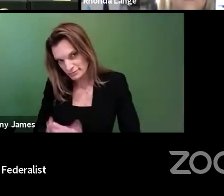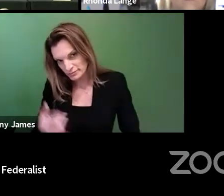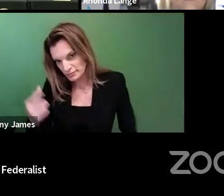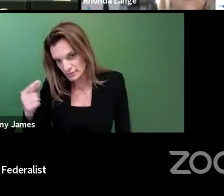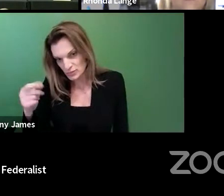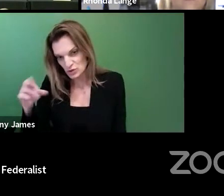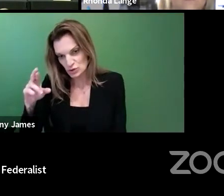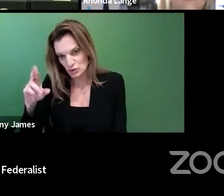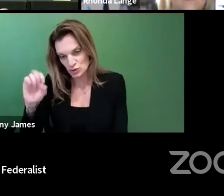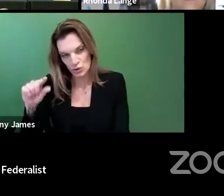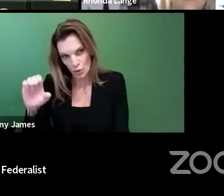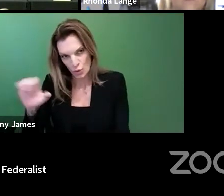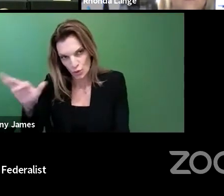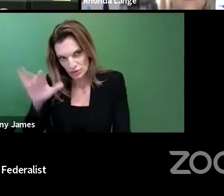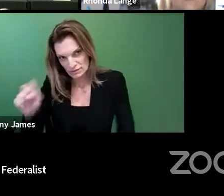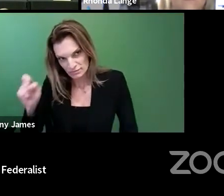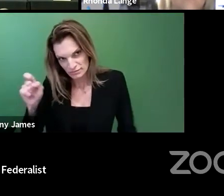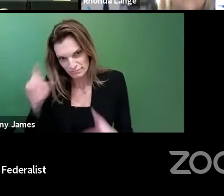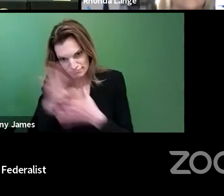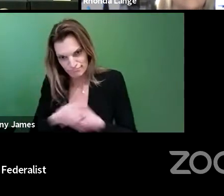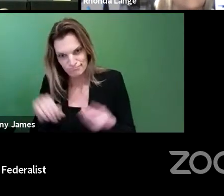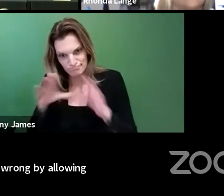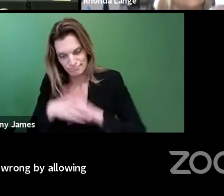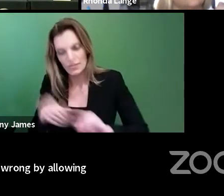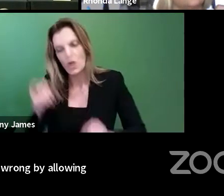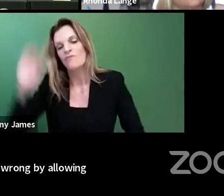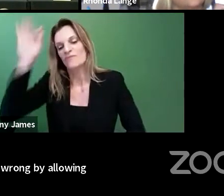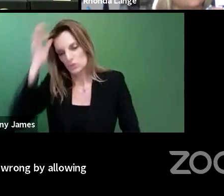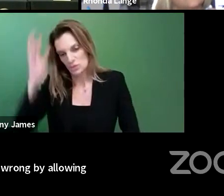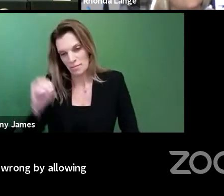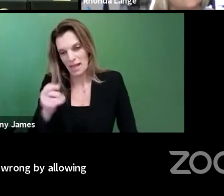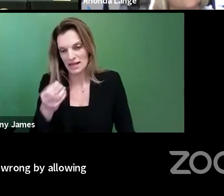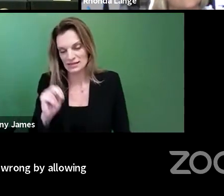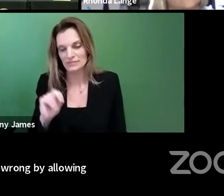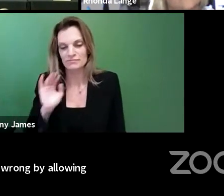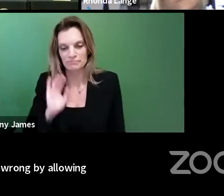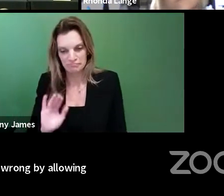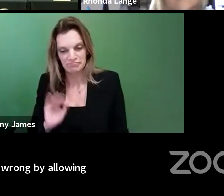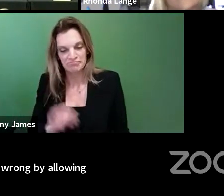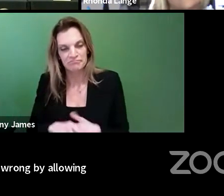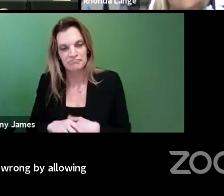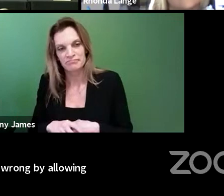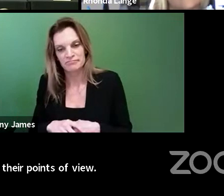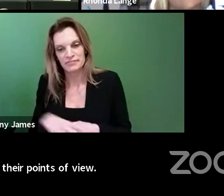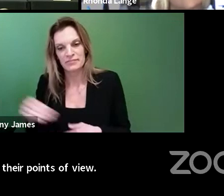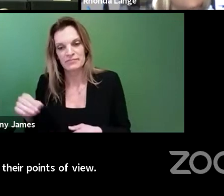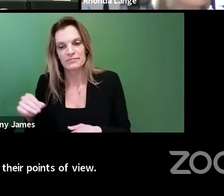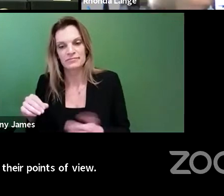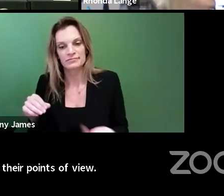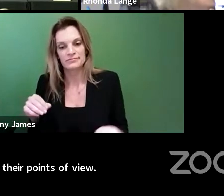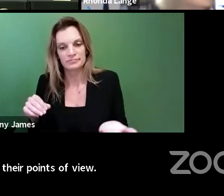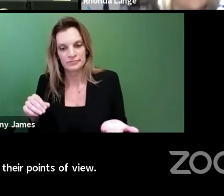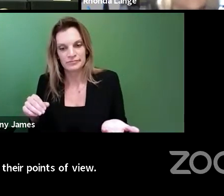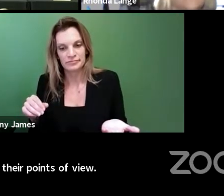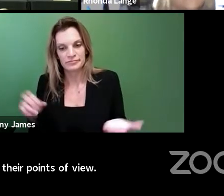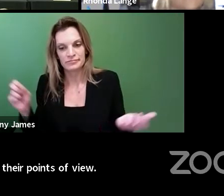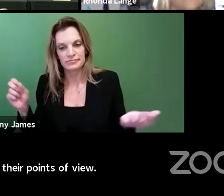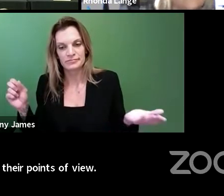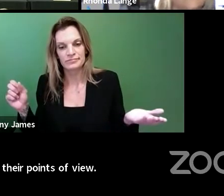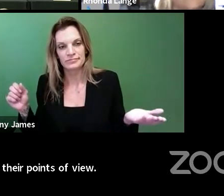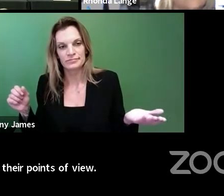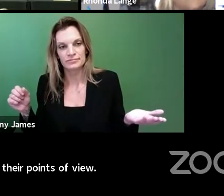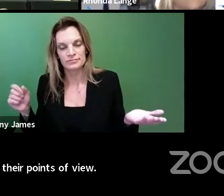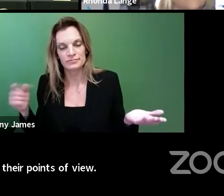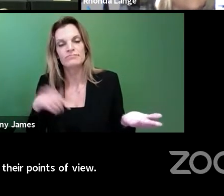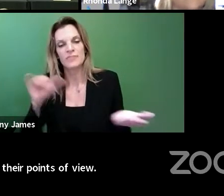all the people to speak and give their points of view. The one thing I'll bring you in regarding a